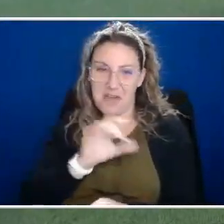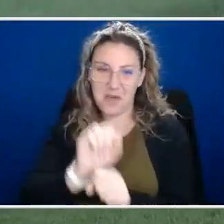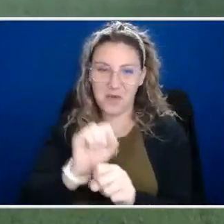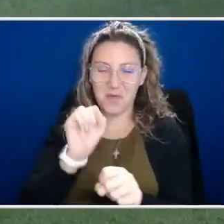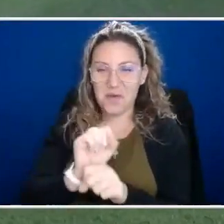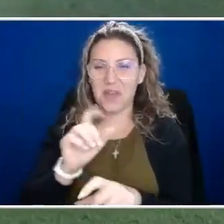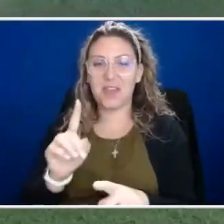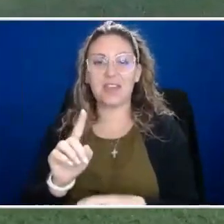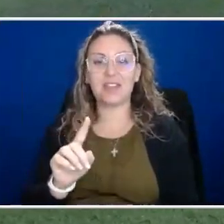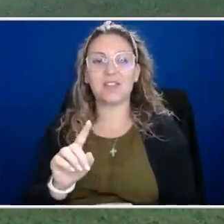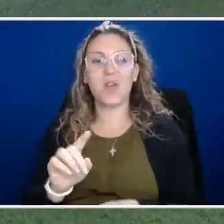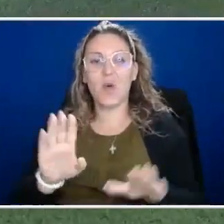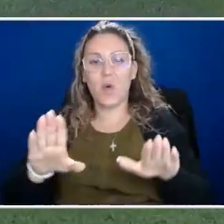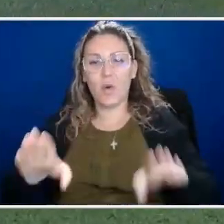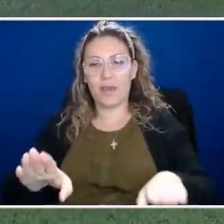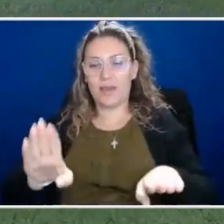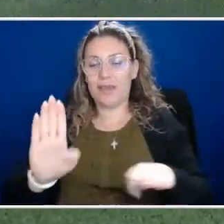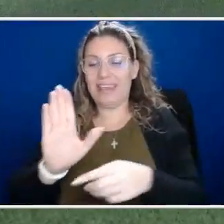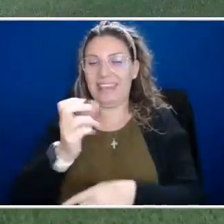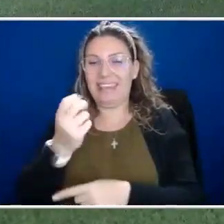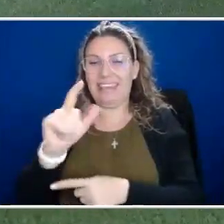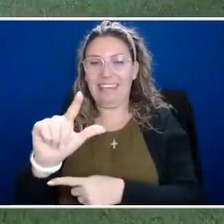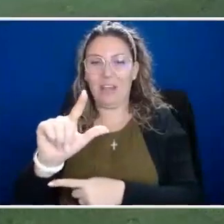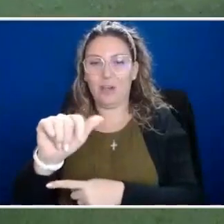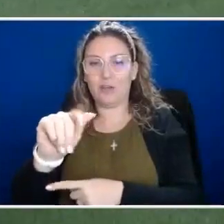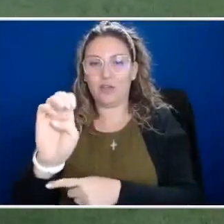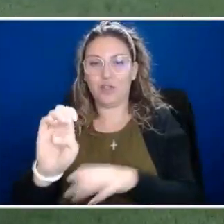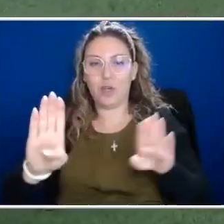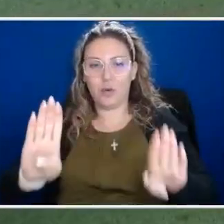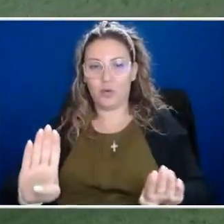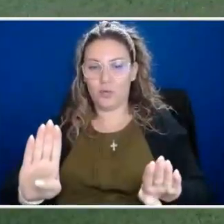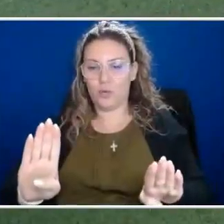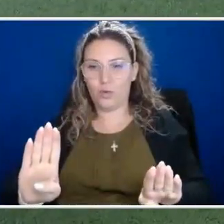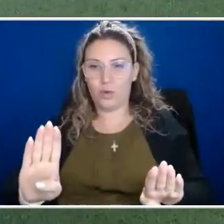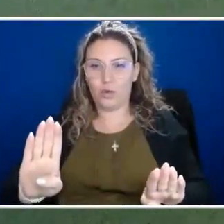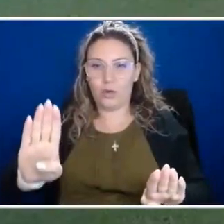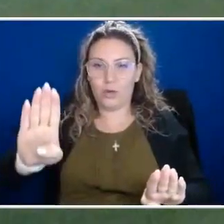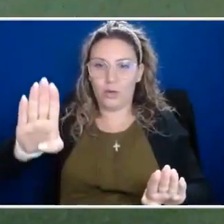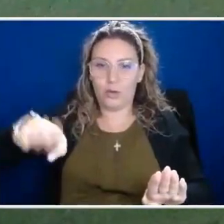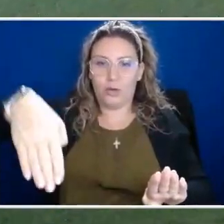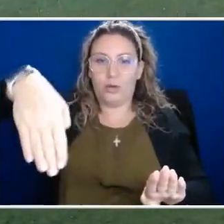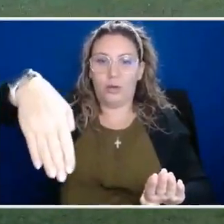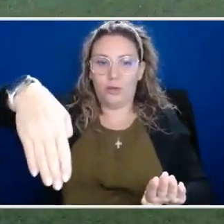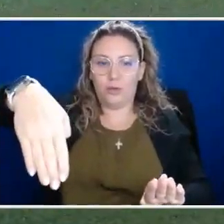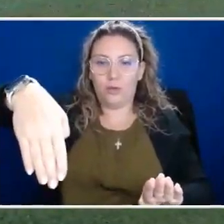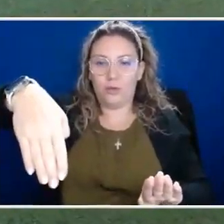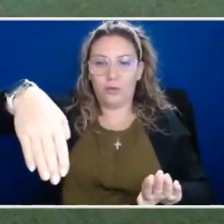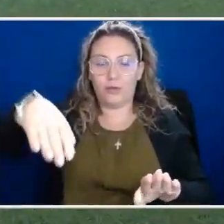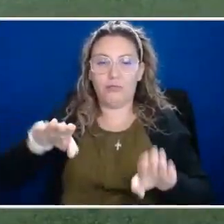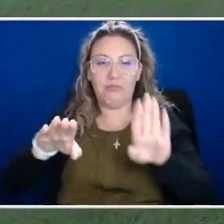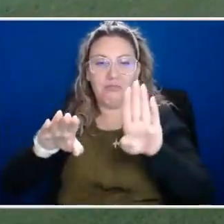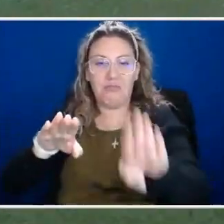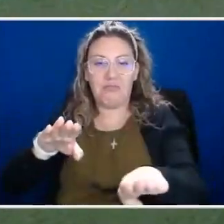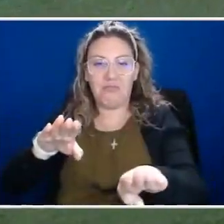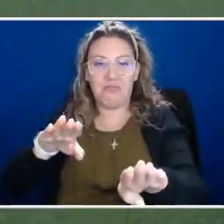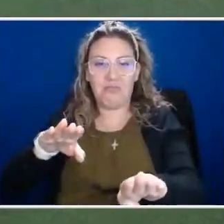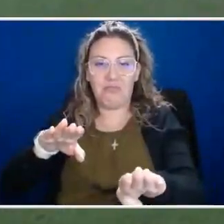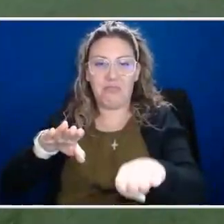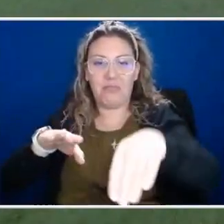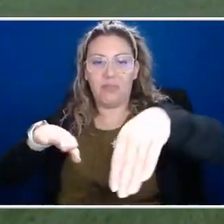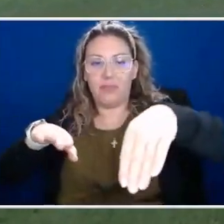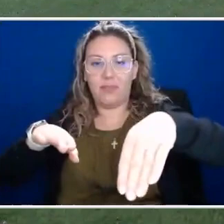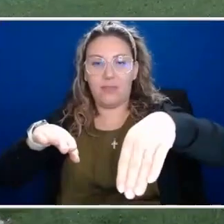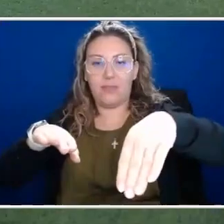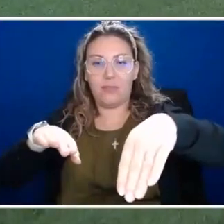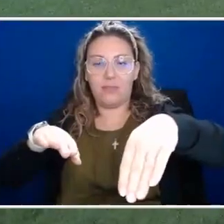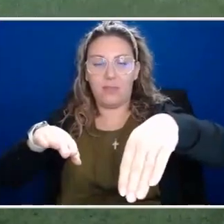So that will be pulling that toe up and then driving up high onto that toe, taking a big step, and driving up onto that toe with each